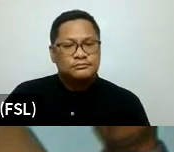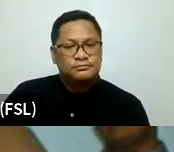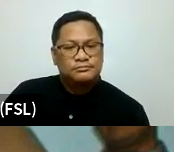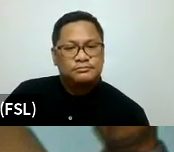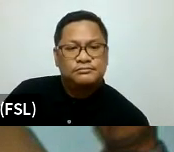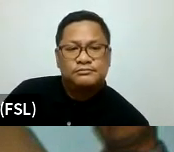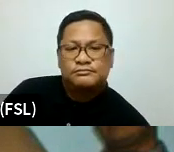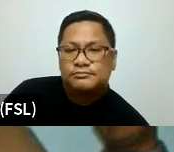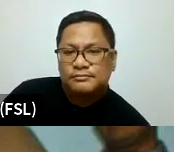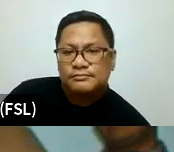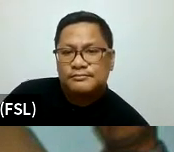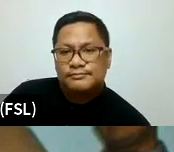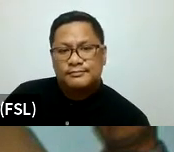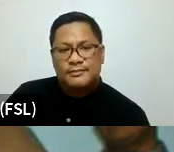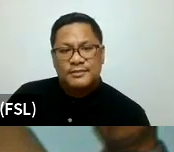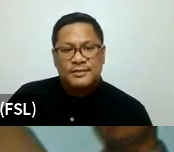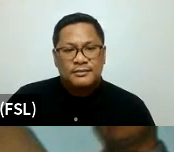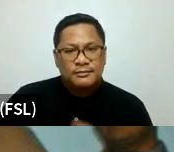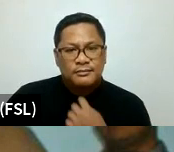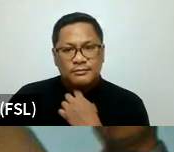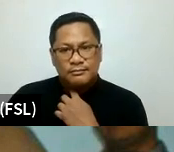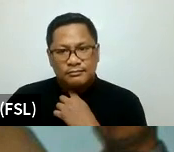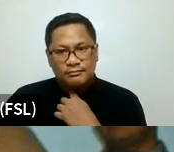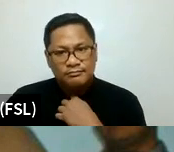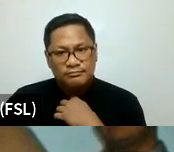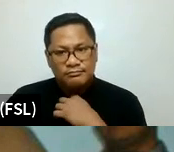the next is